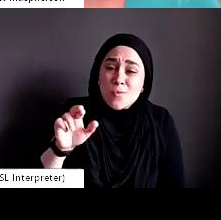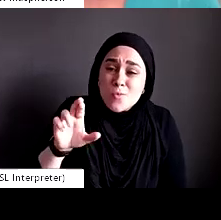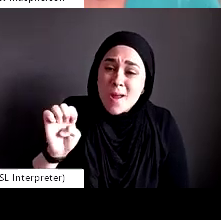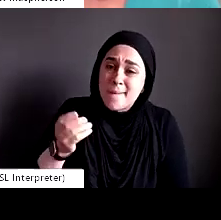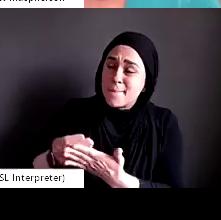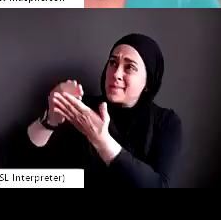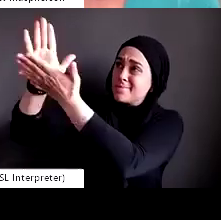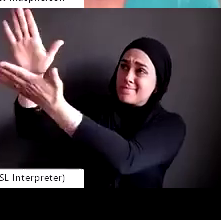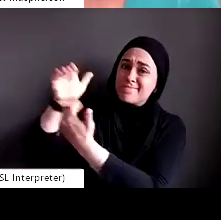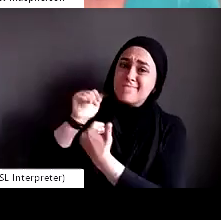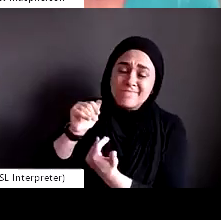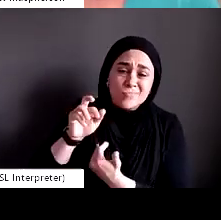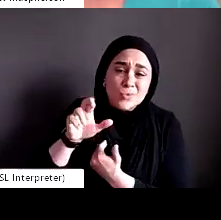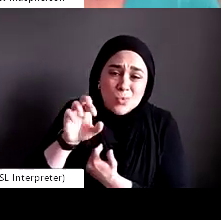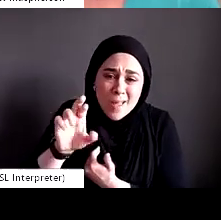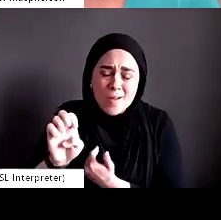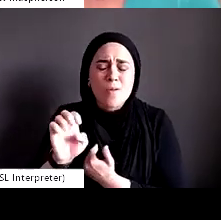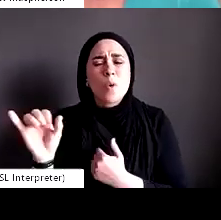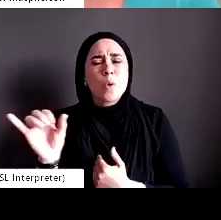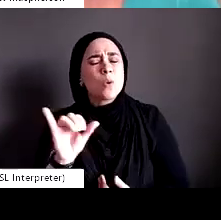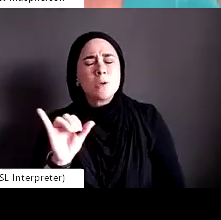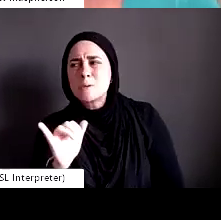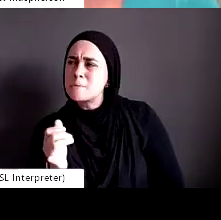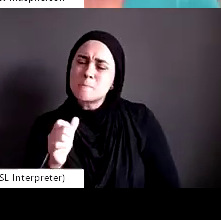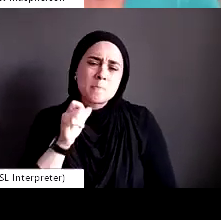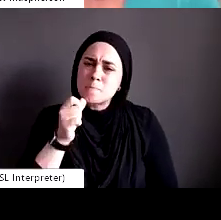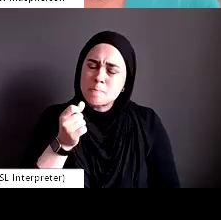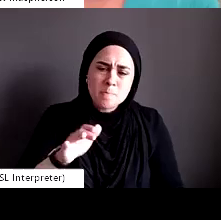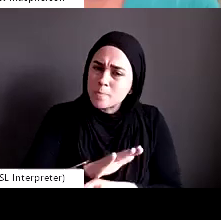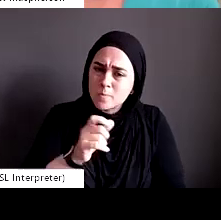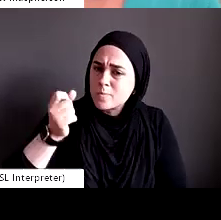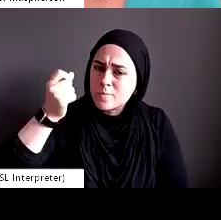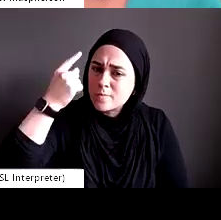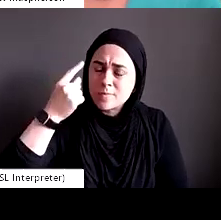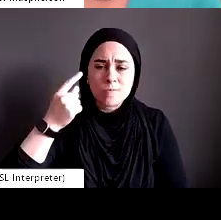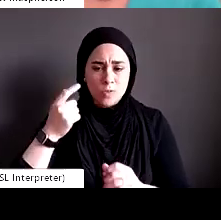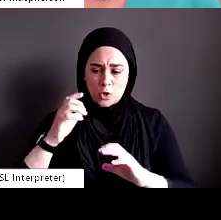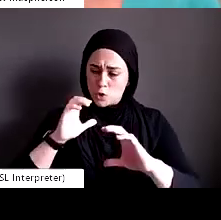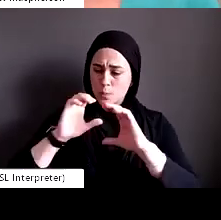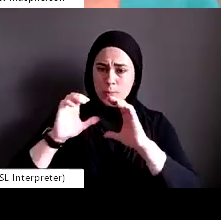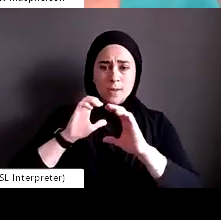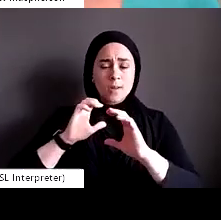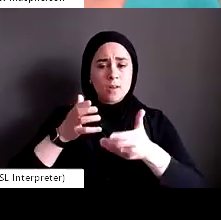very well understood either in terms of what does it take to do effective community coordination.